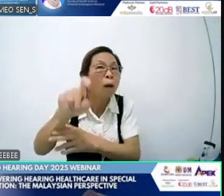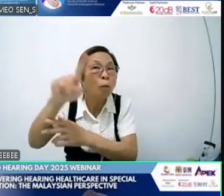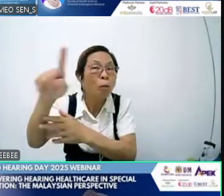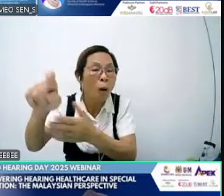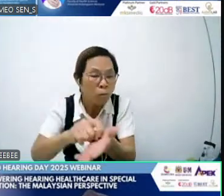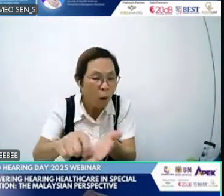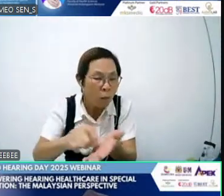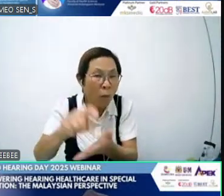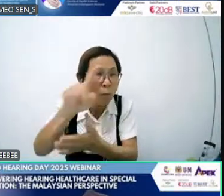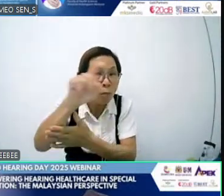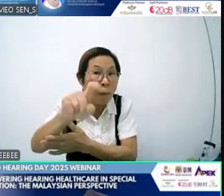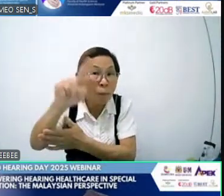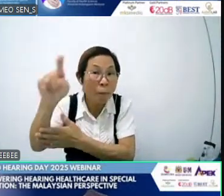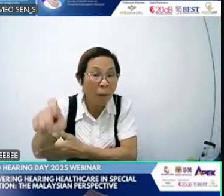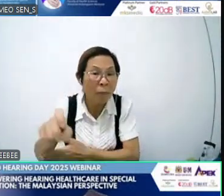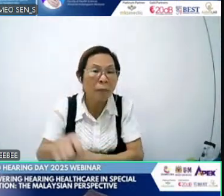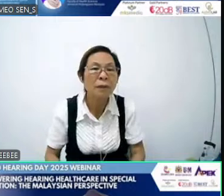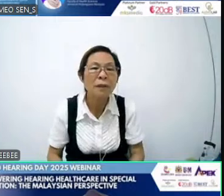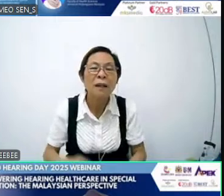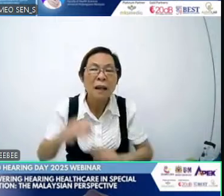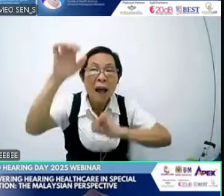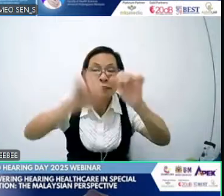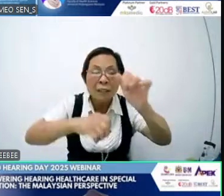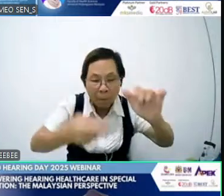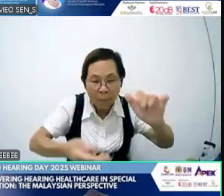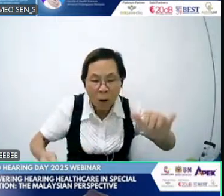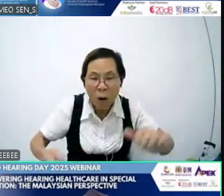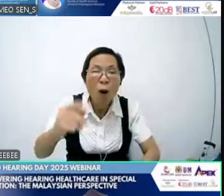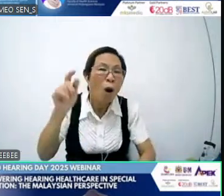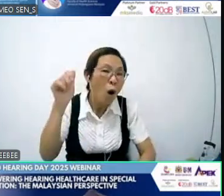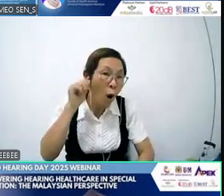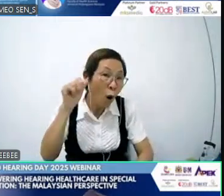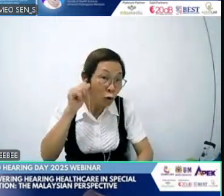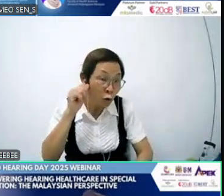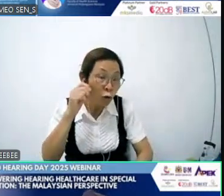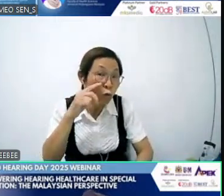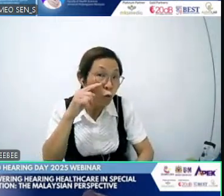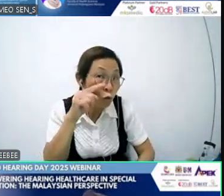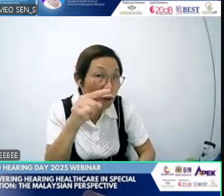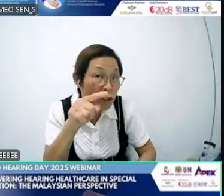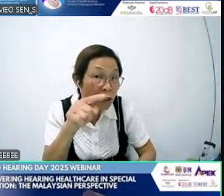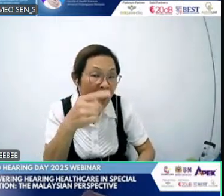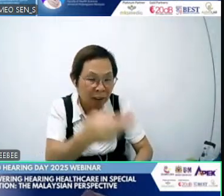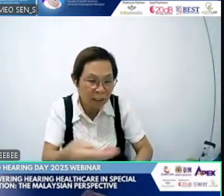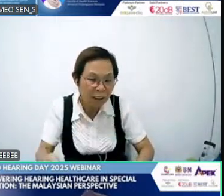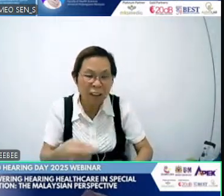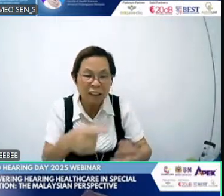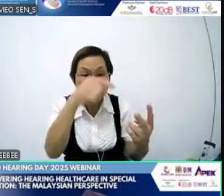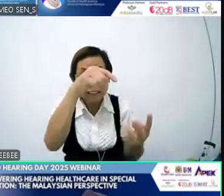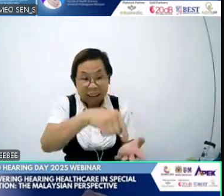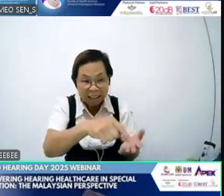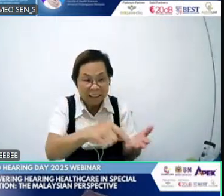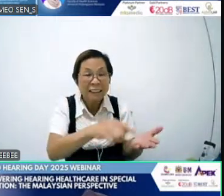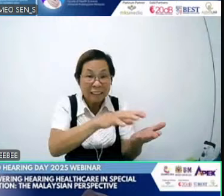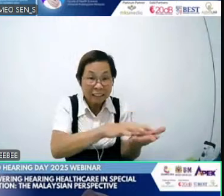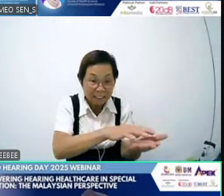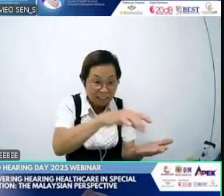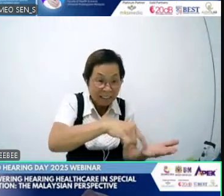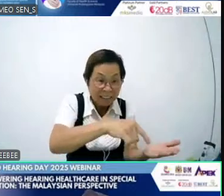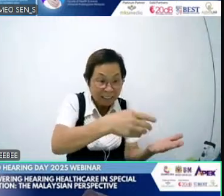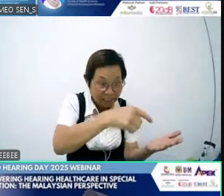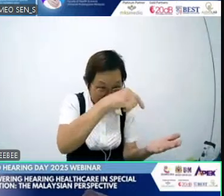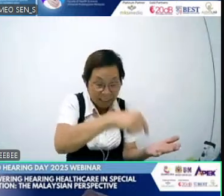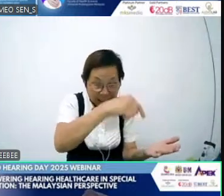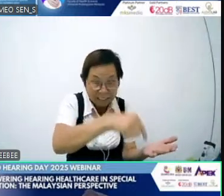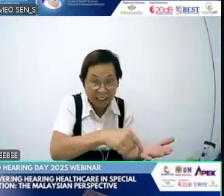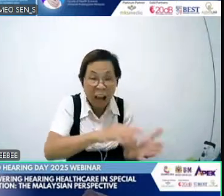Patient Education Material Assessment Tool for audiovisual materials. And this tool is designed to assess how clear